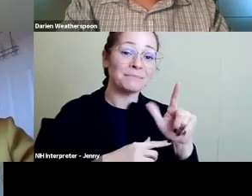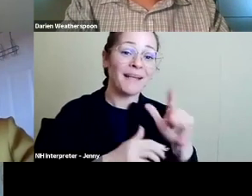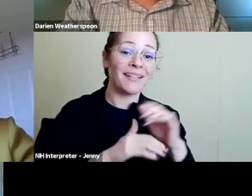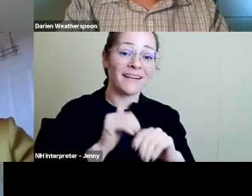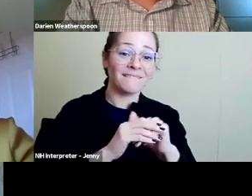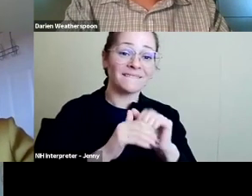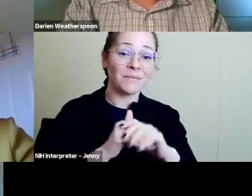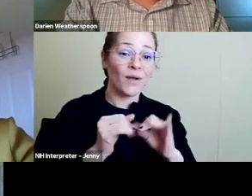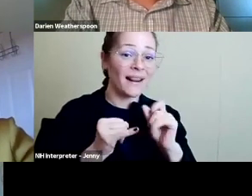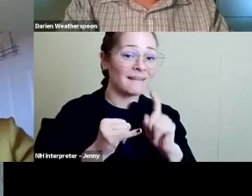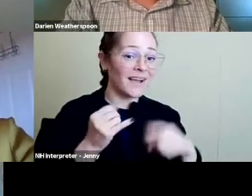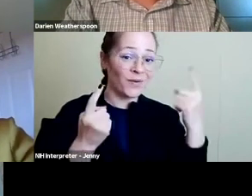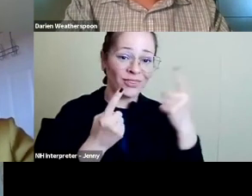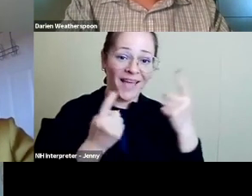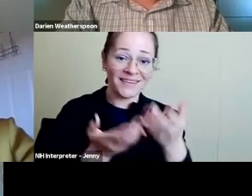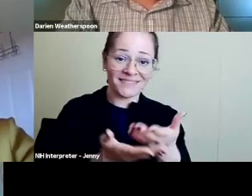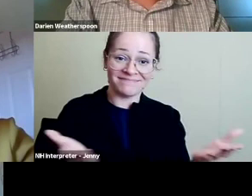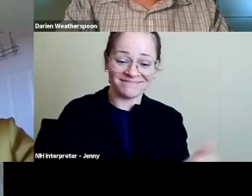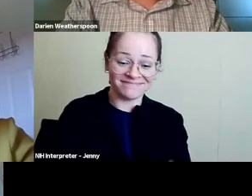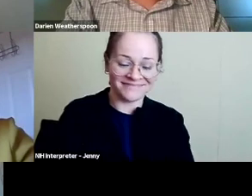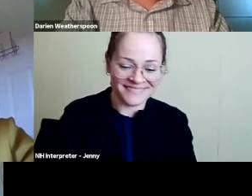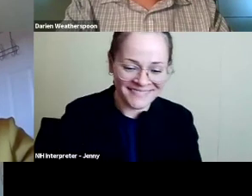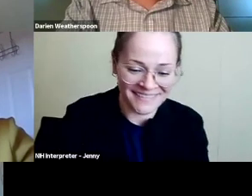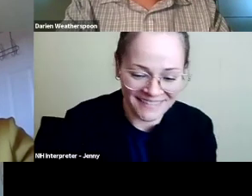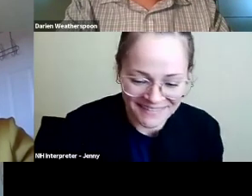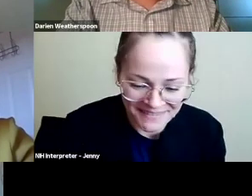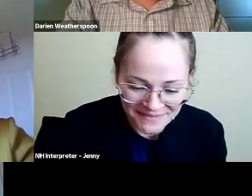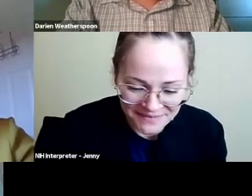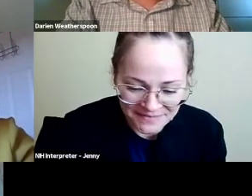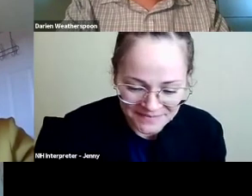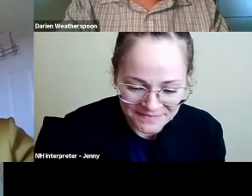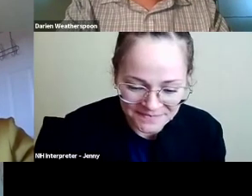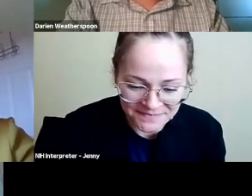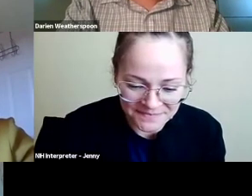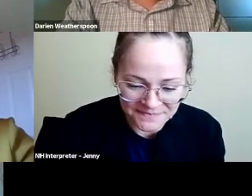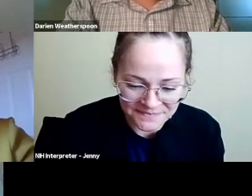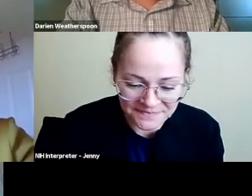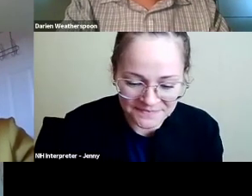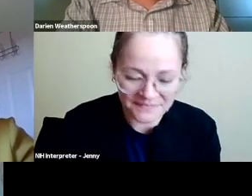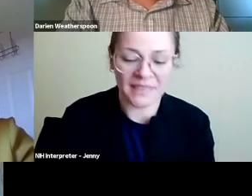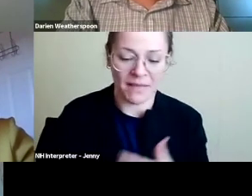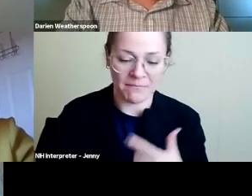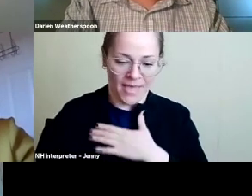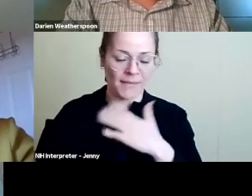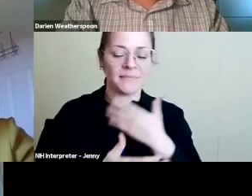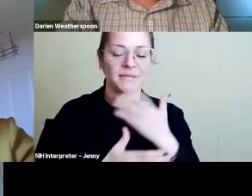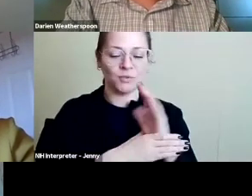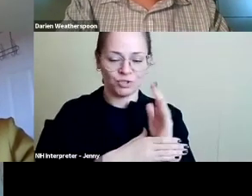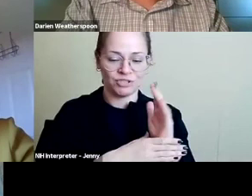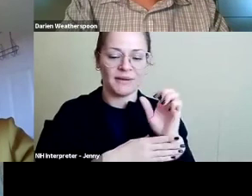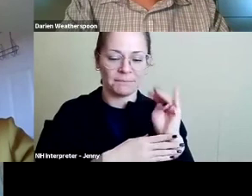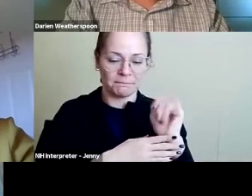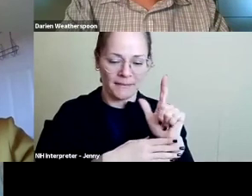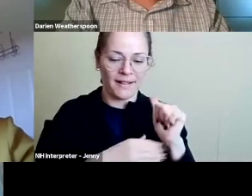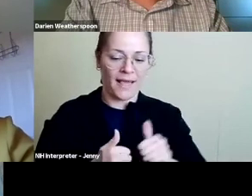just final thought one by one, whoever wants to start. I will say I'm happy to share my email address with